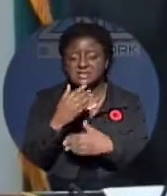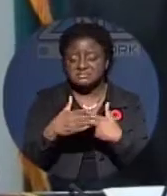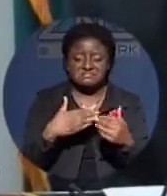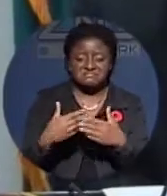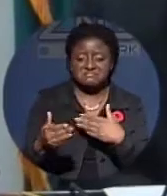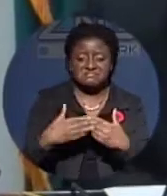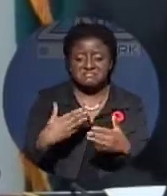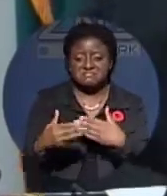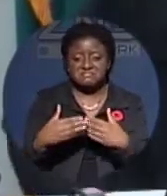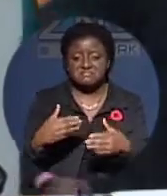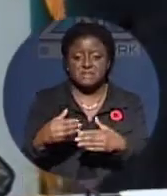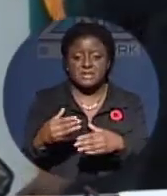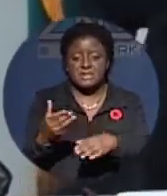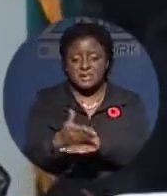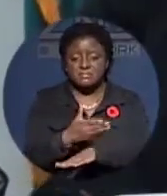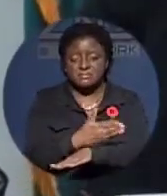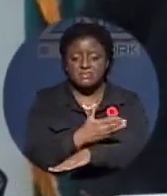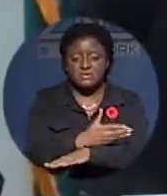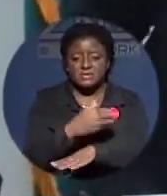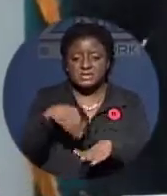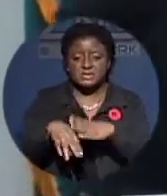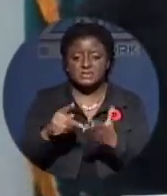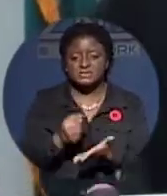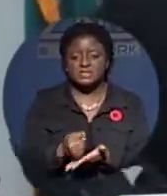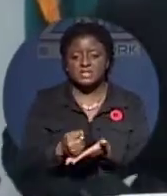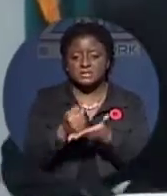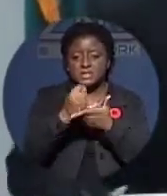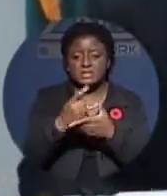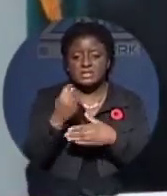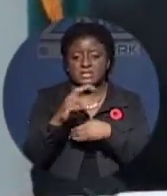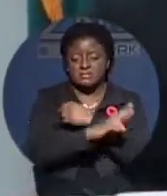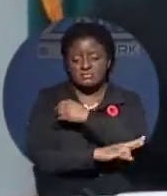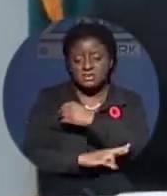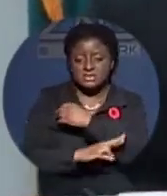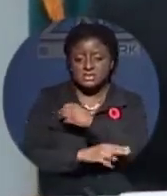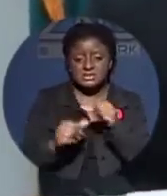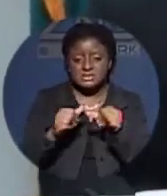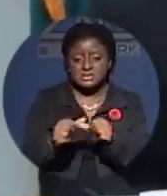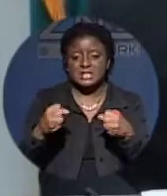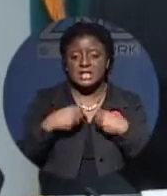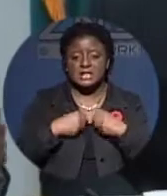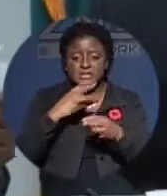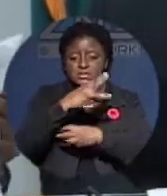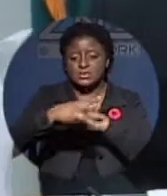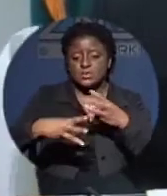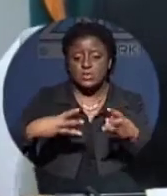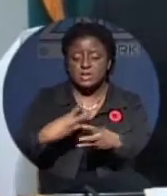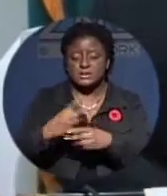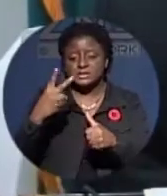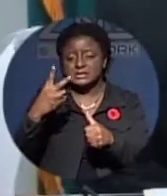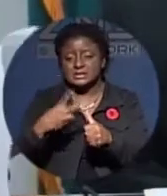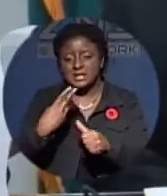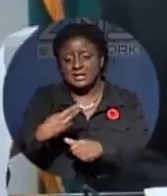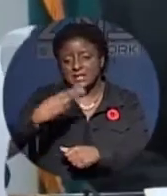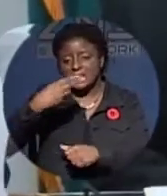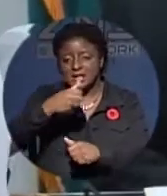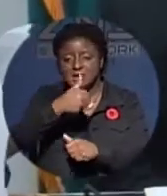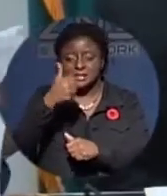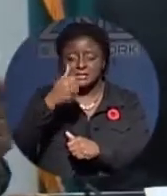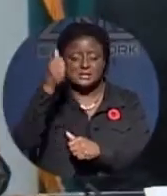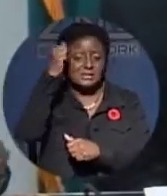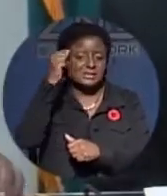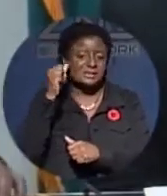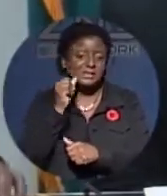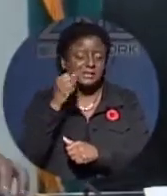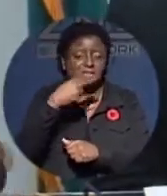care and treatment against HIV in the Caribbean, the region still has the world's second highest adult HIV rate. But where